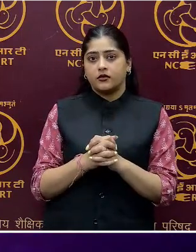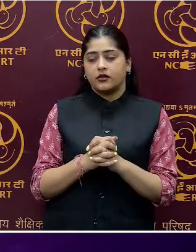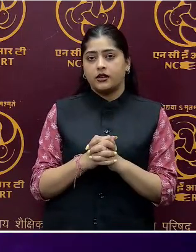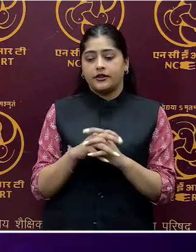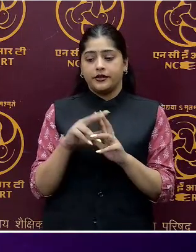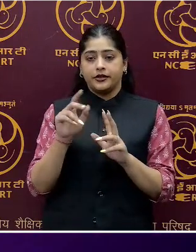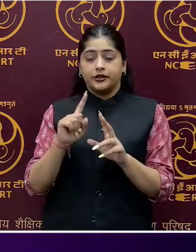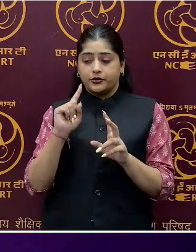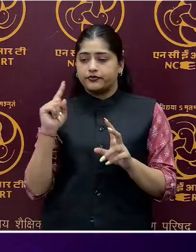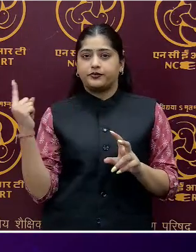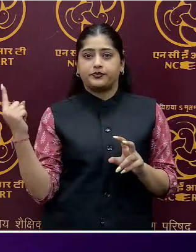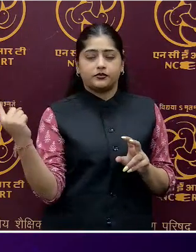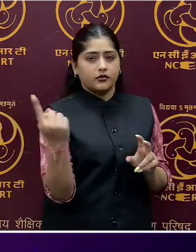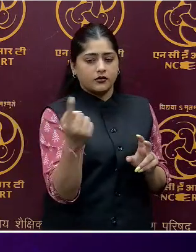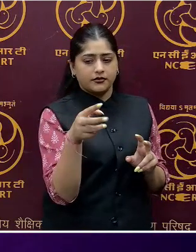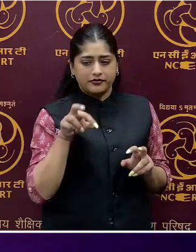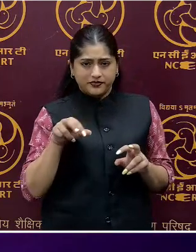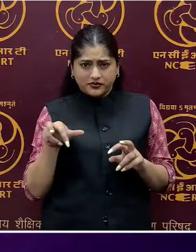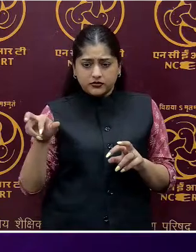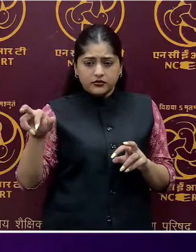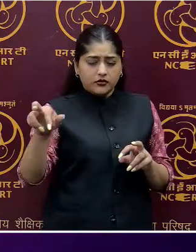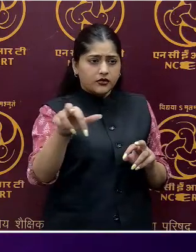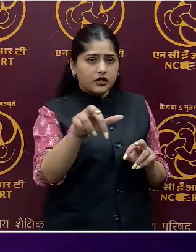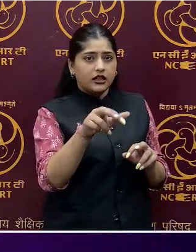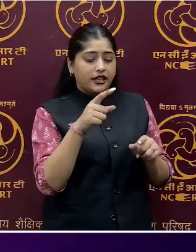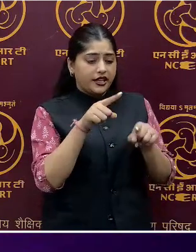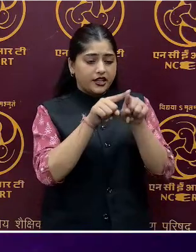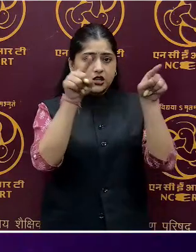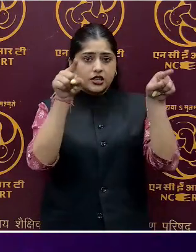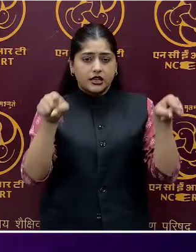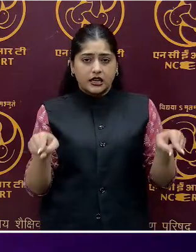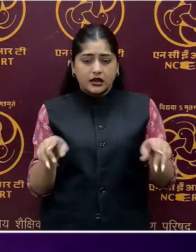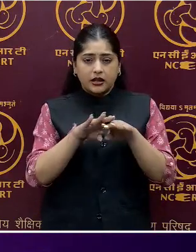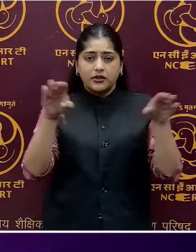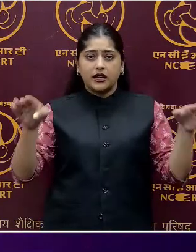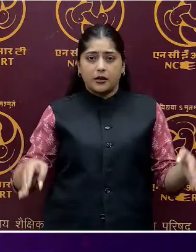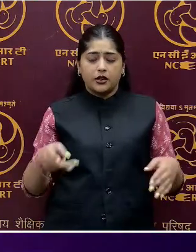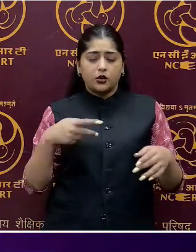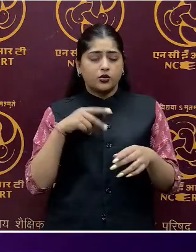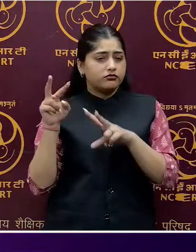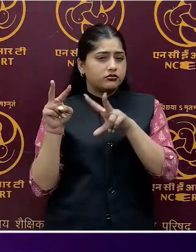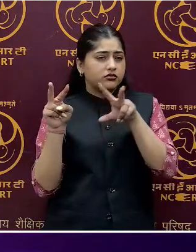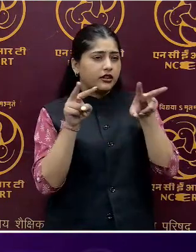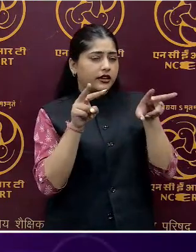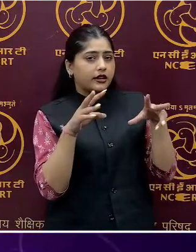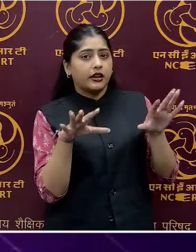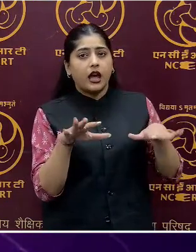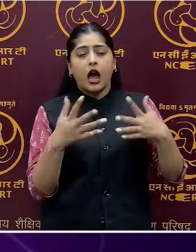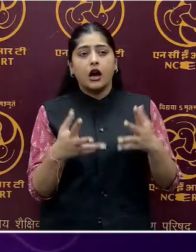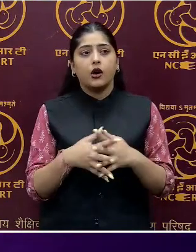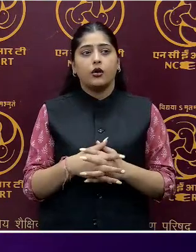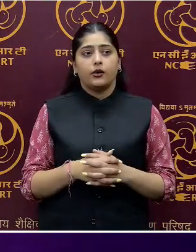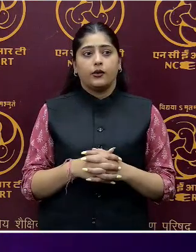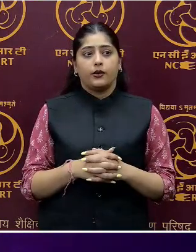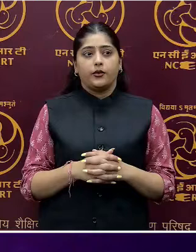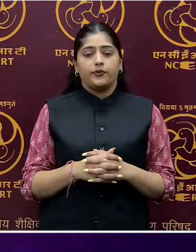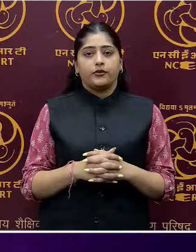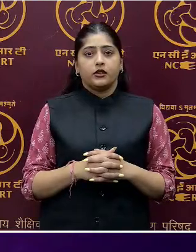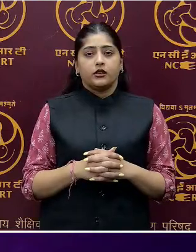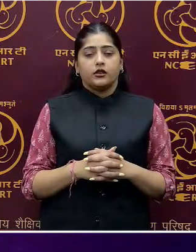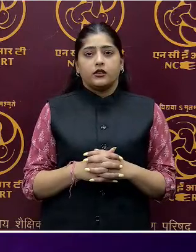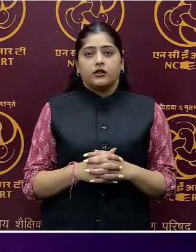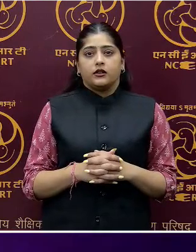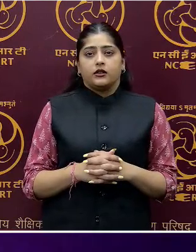they are taking the round of the table and being very curious. Trying to observe what is it. Yeah. Yes. They start looking at the object from all